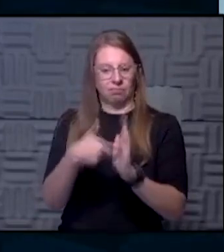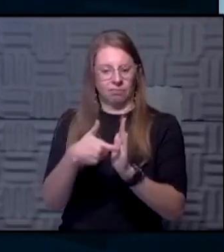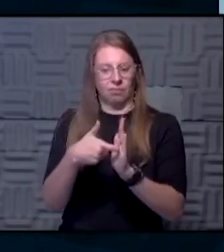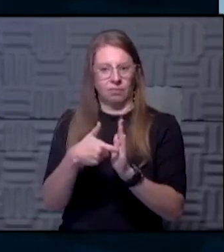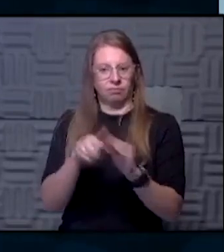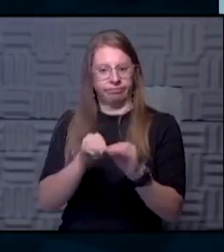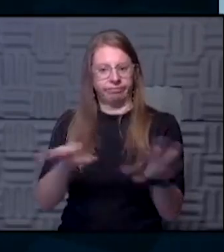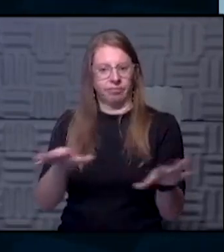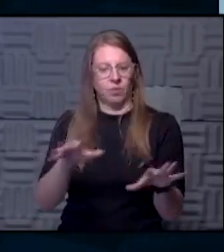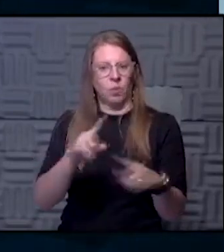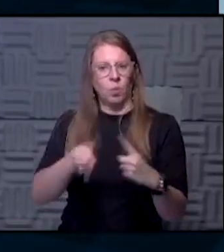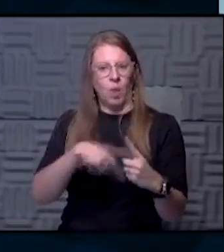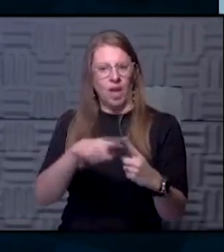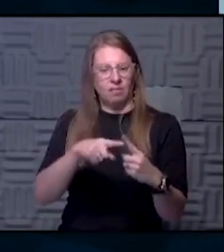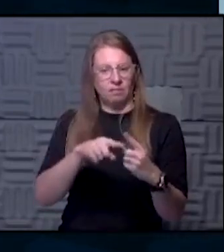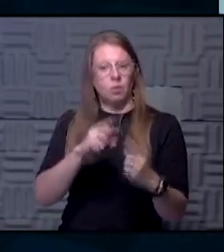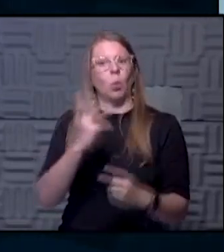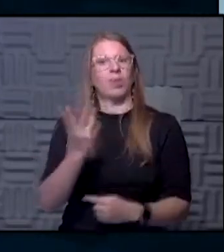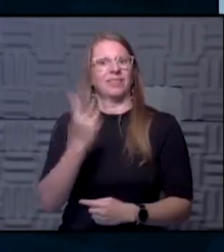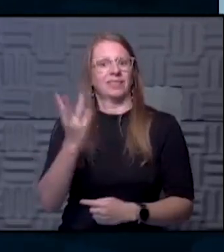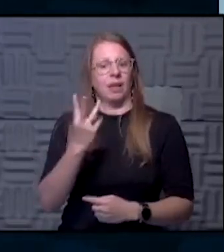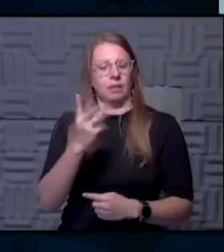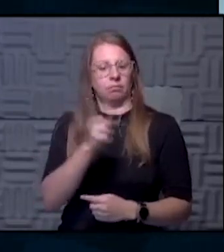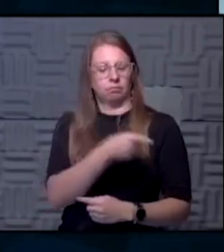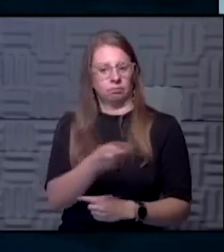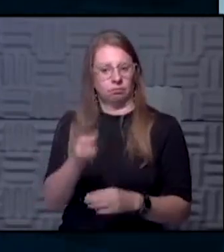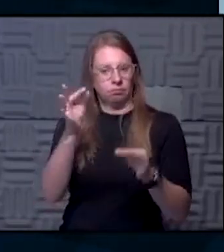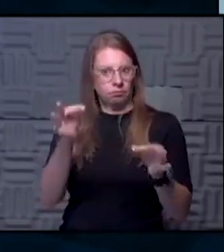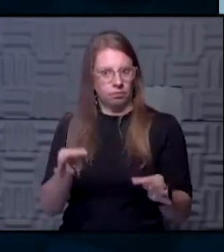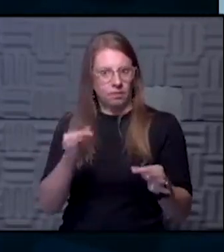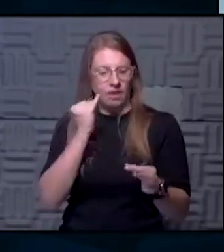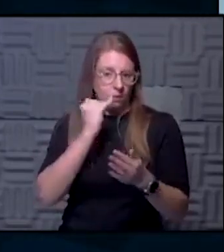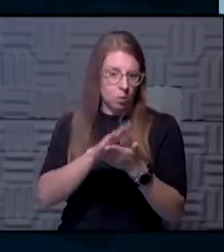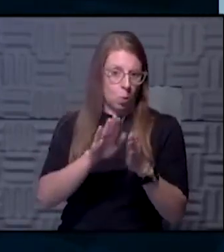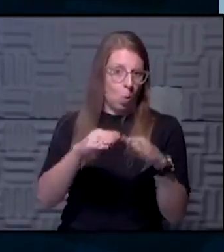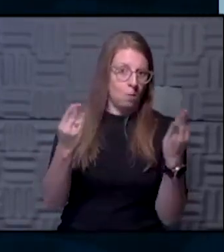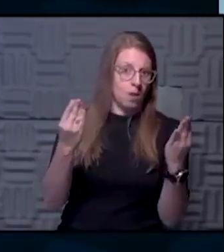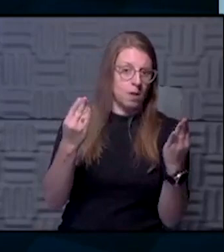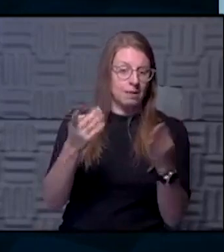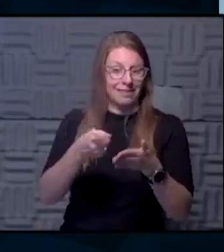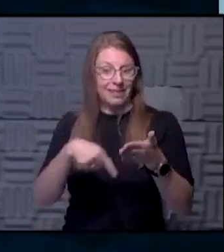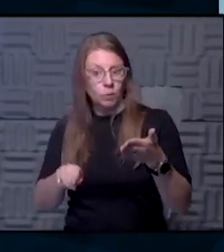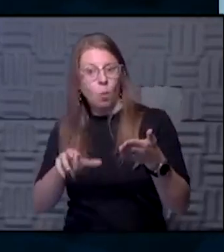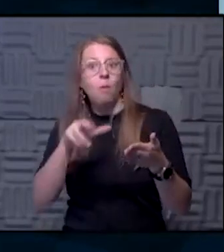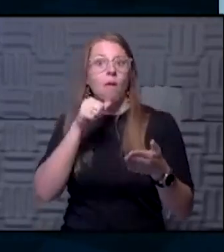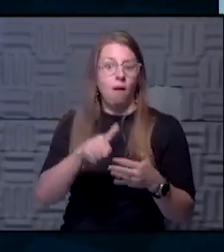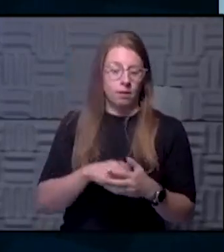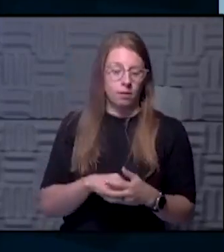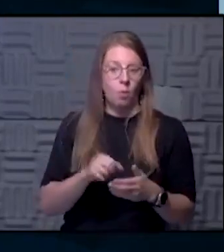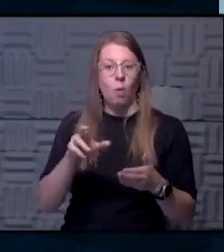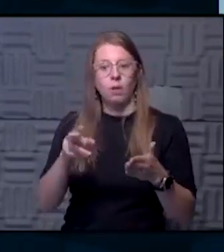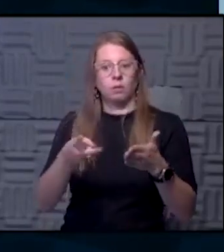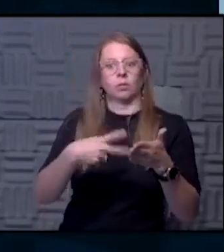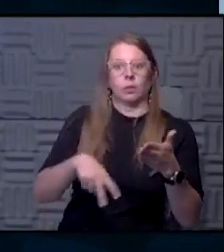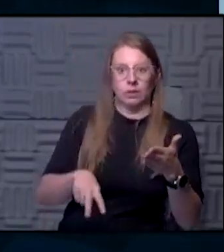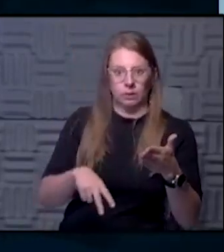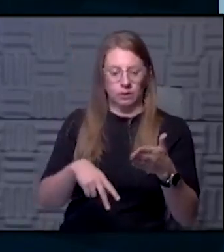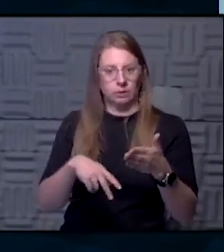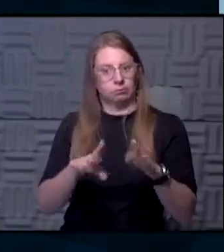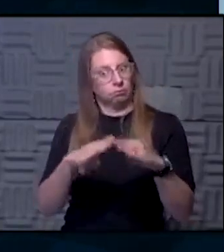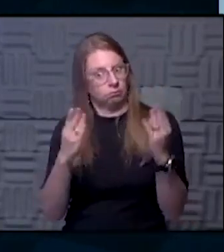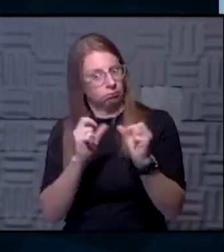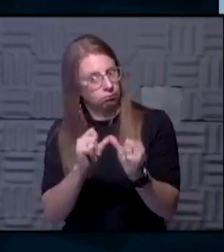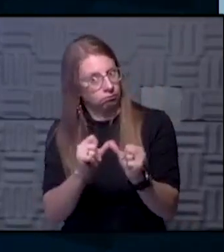on Wednesday to make a determination for keeping schools open next week or the week after. And so